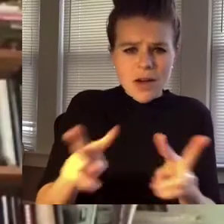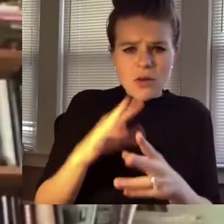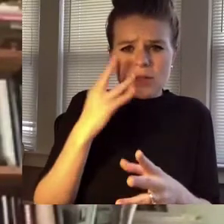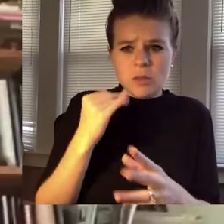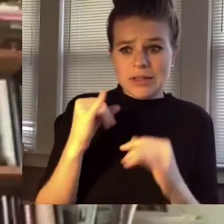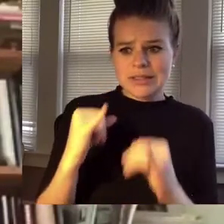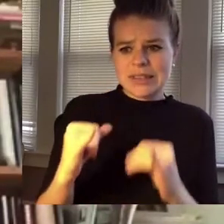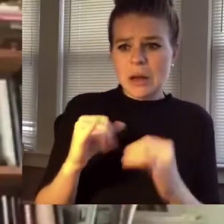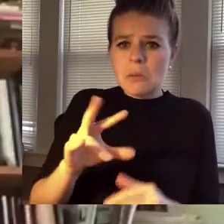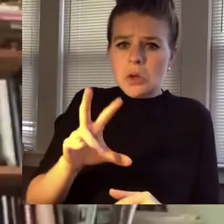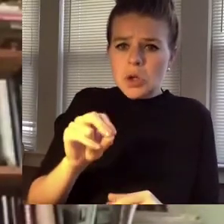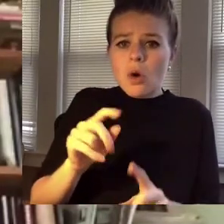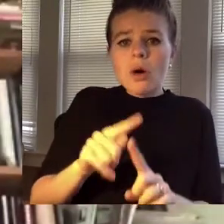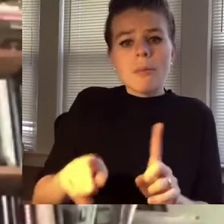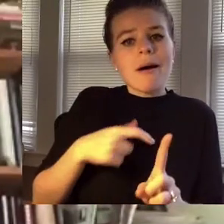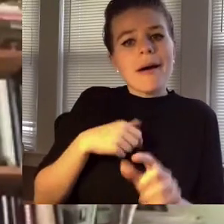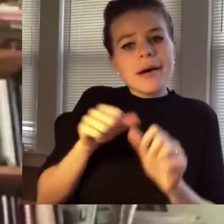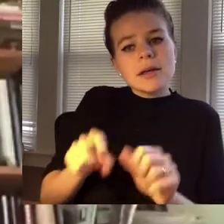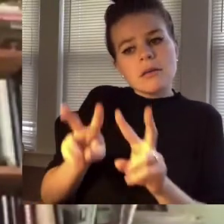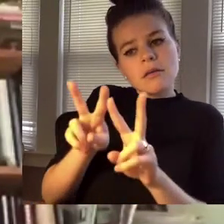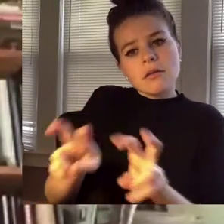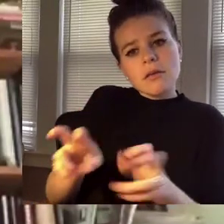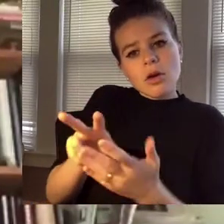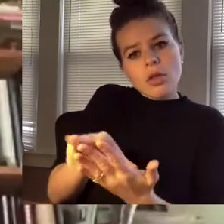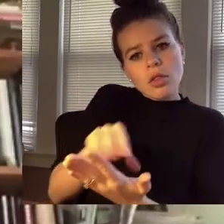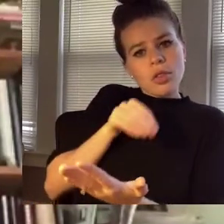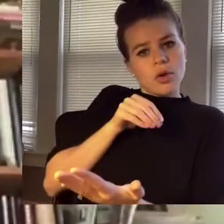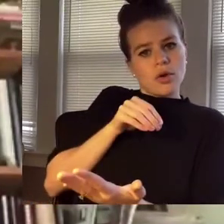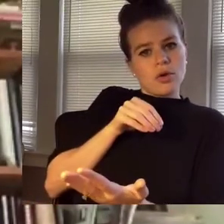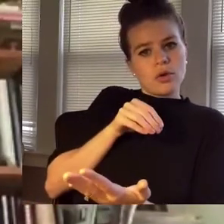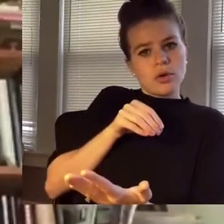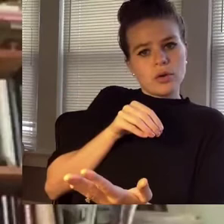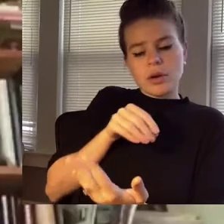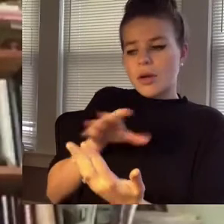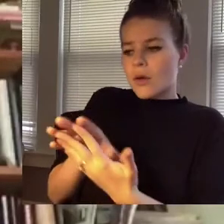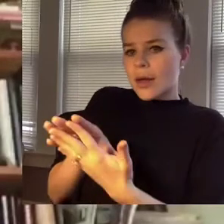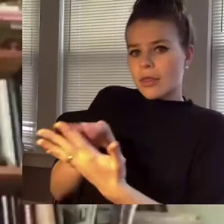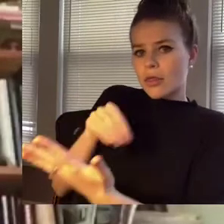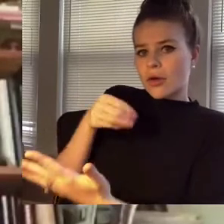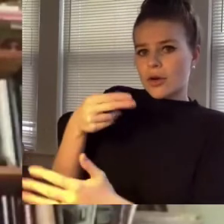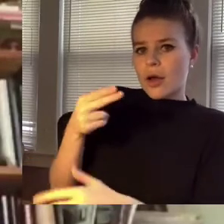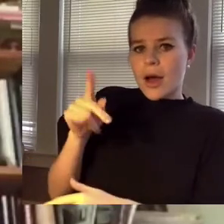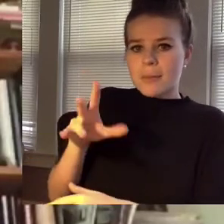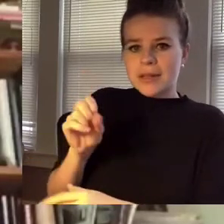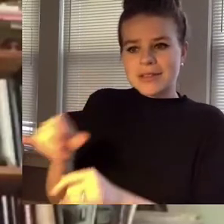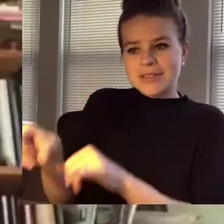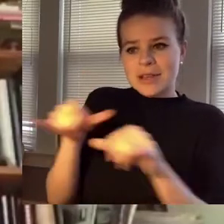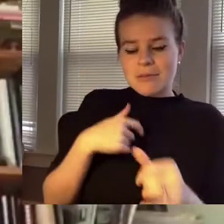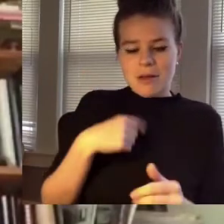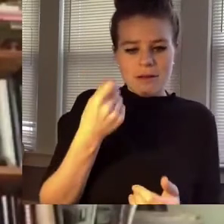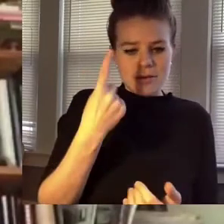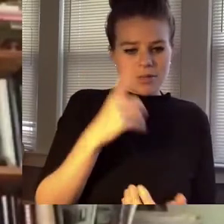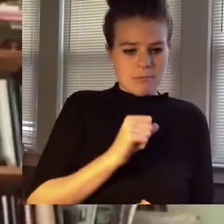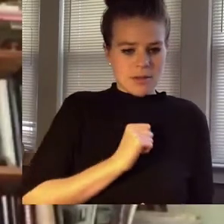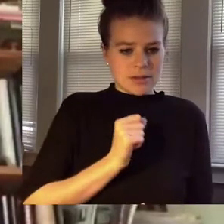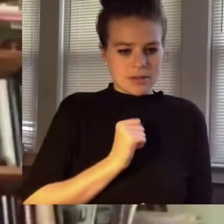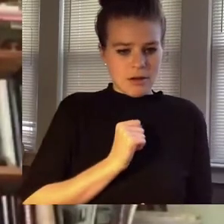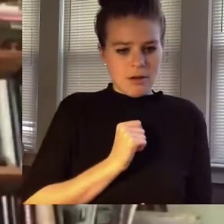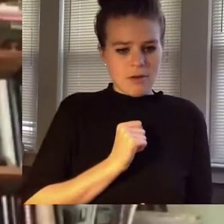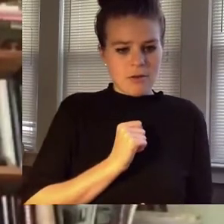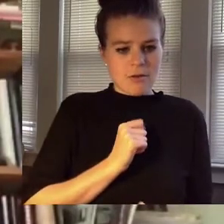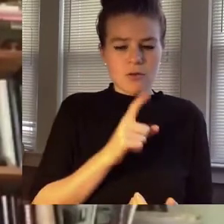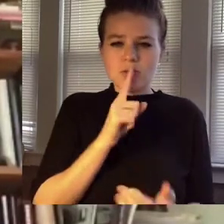So Hopkins, I understand historically as I understand myself historically, with a kind of veracity to the meaning of